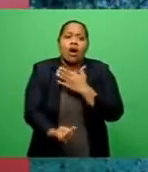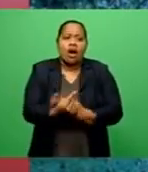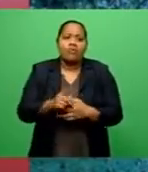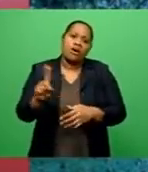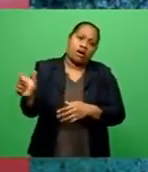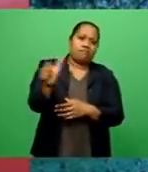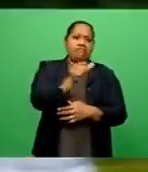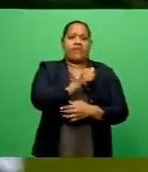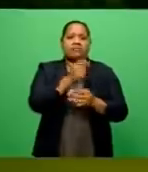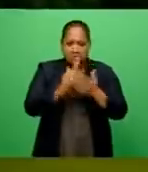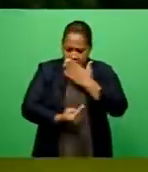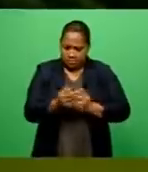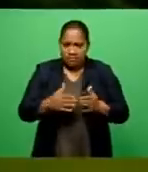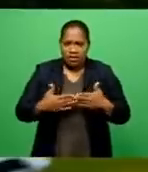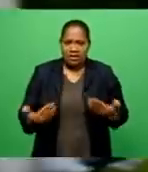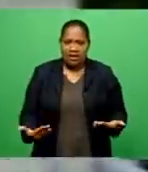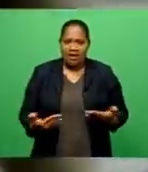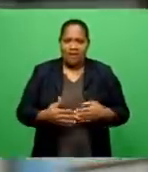is happening now.